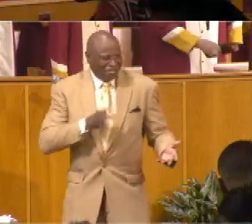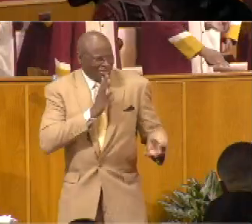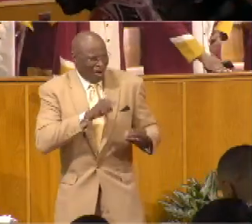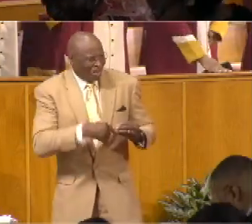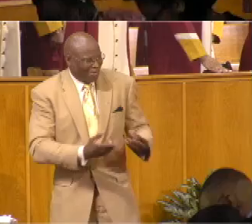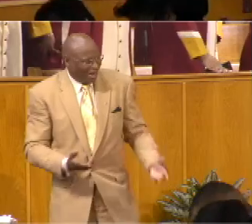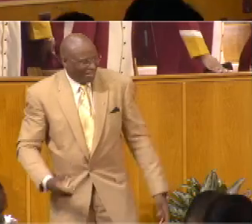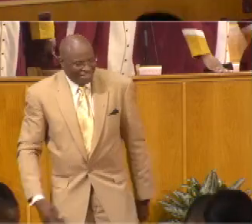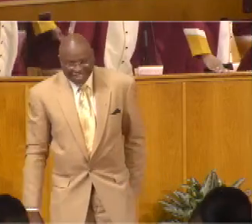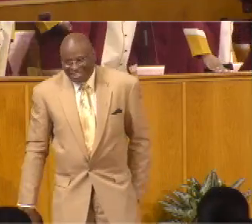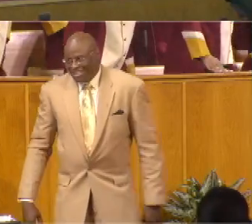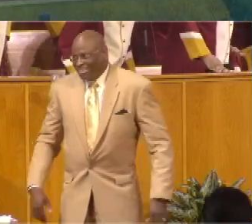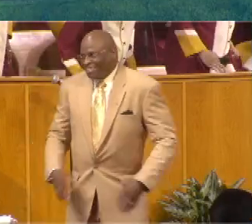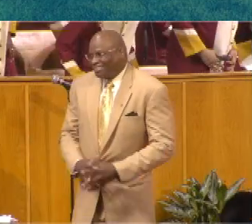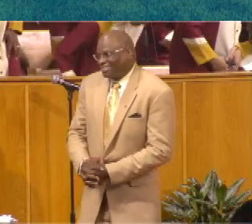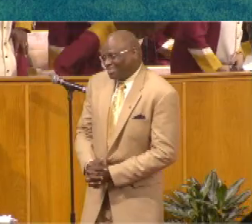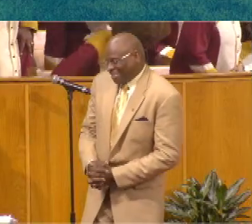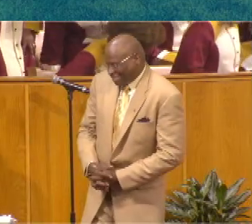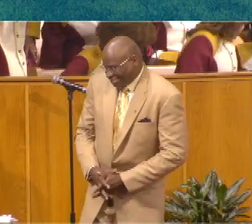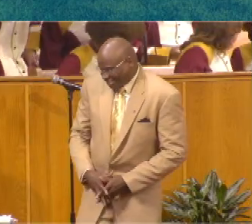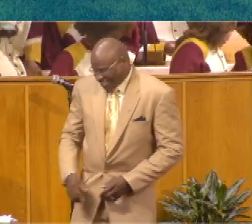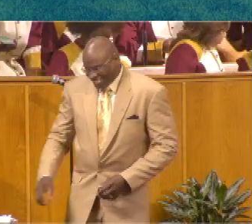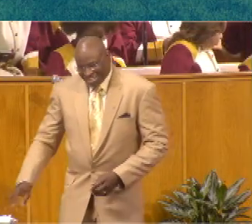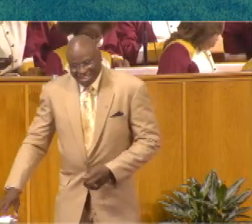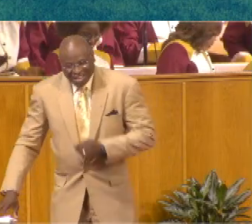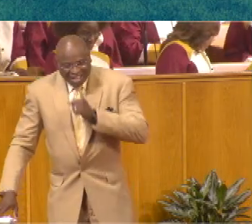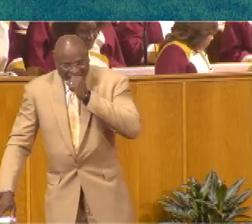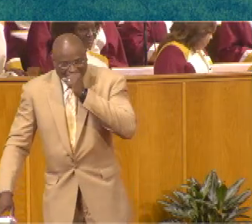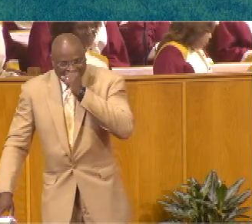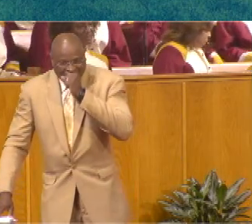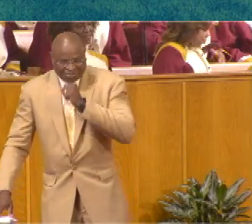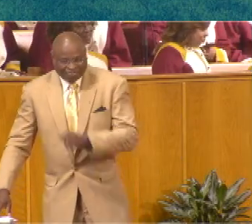You may be seated in the presence of the Lord.